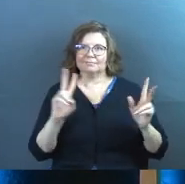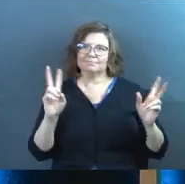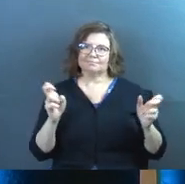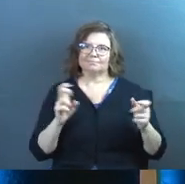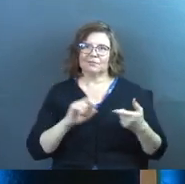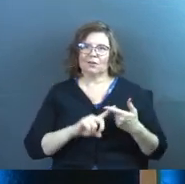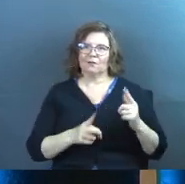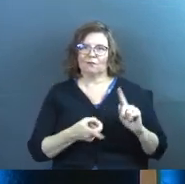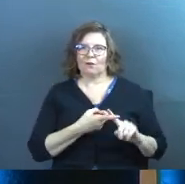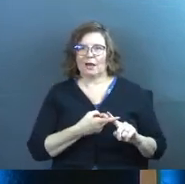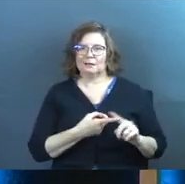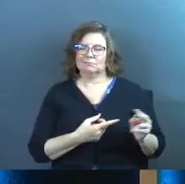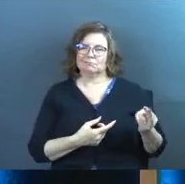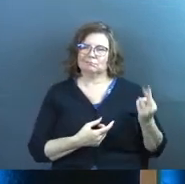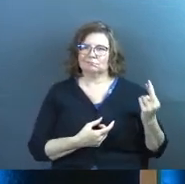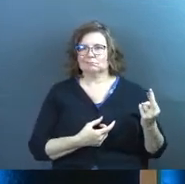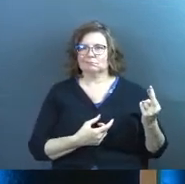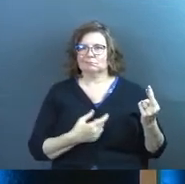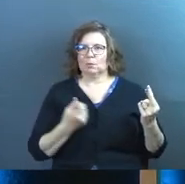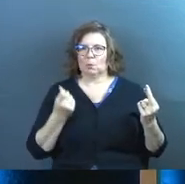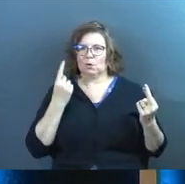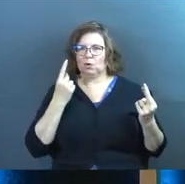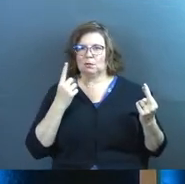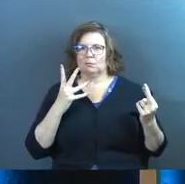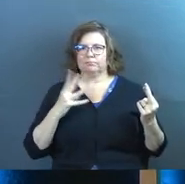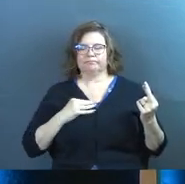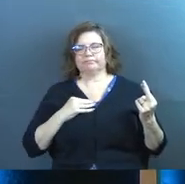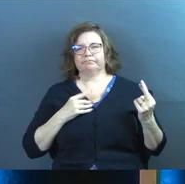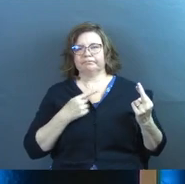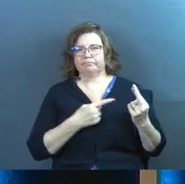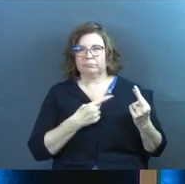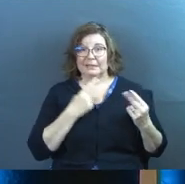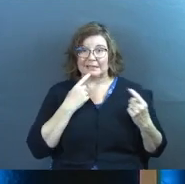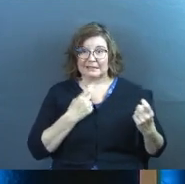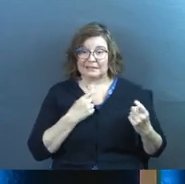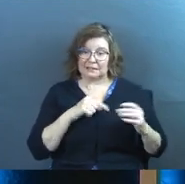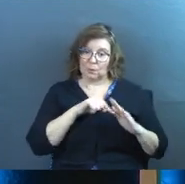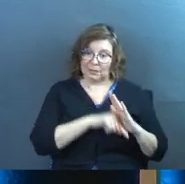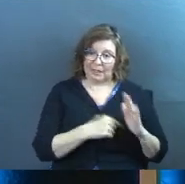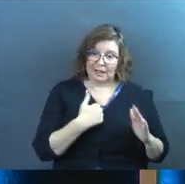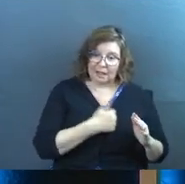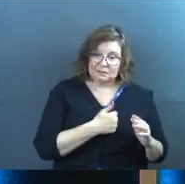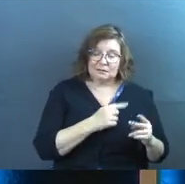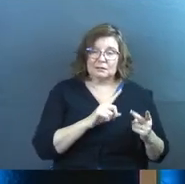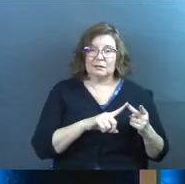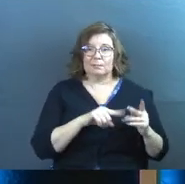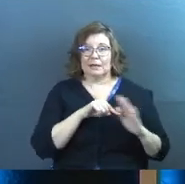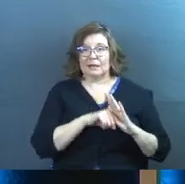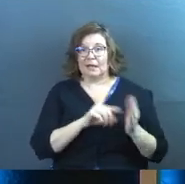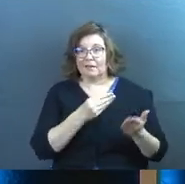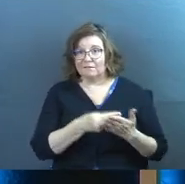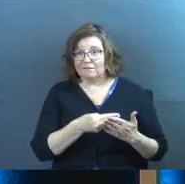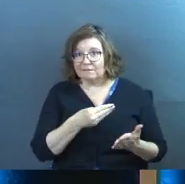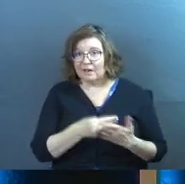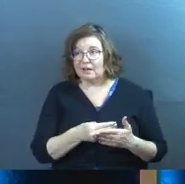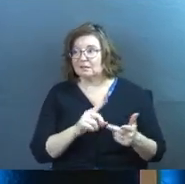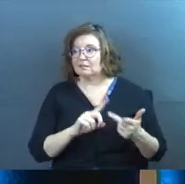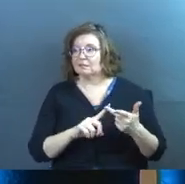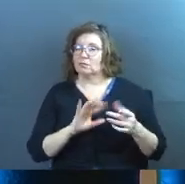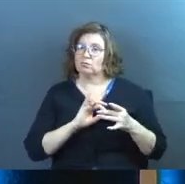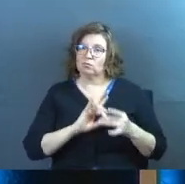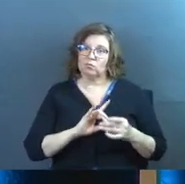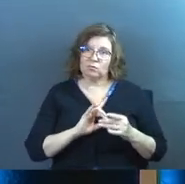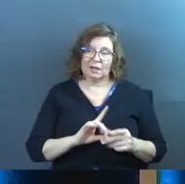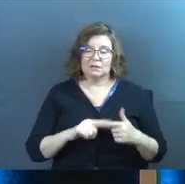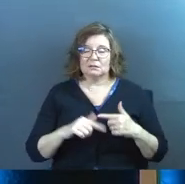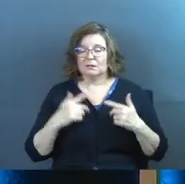us. Does that resonate? Not only are they killing us, they're killing our relationships, killing our finances, killing us physically